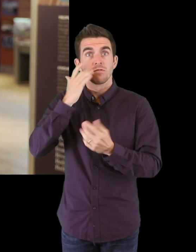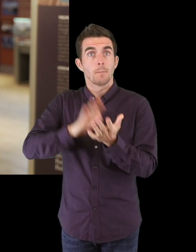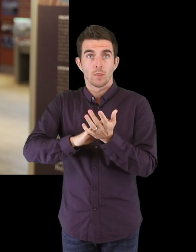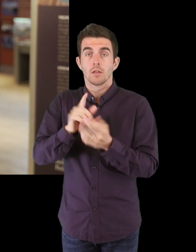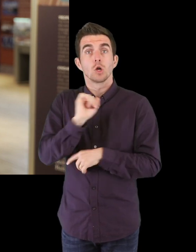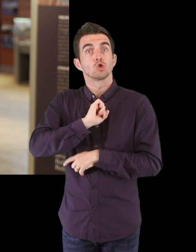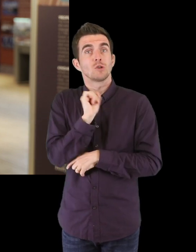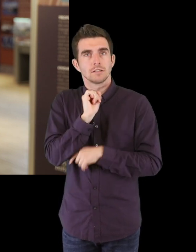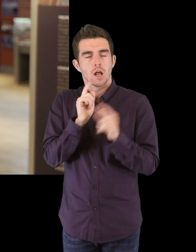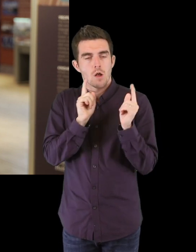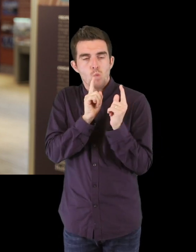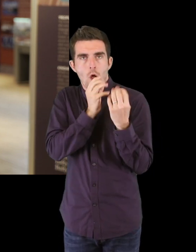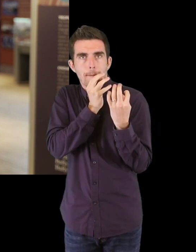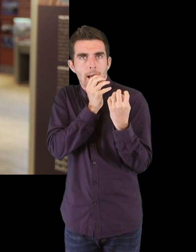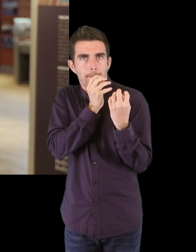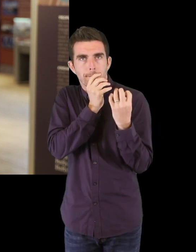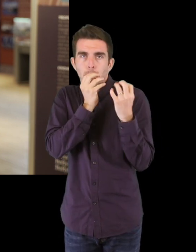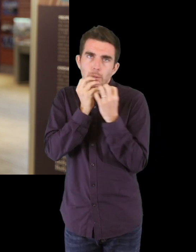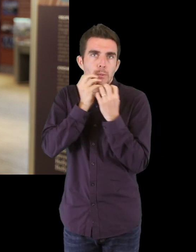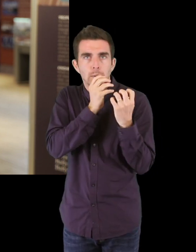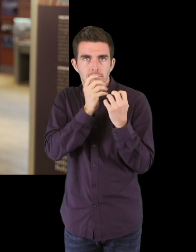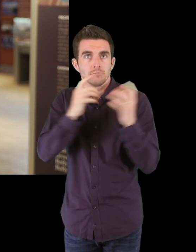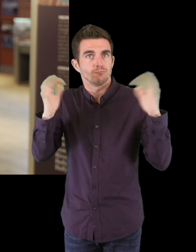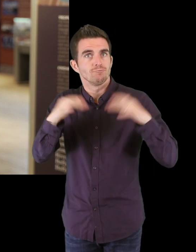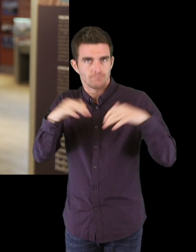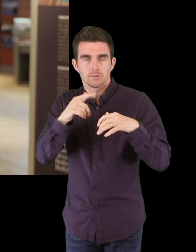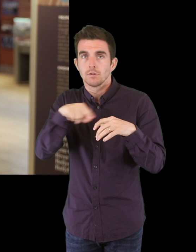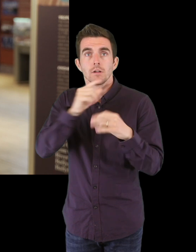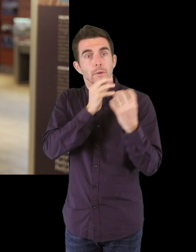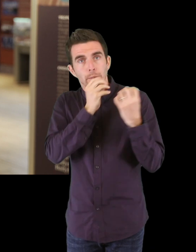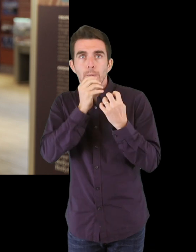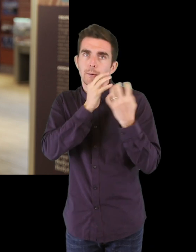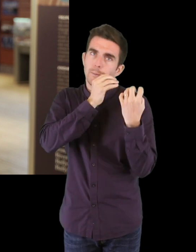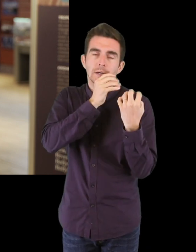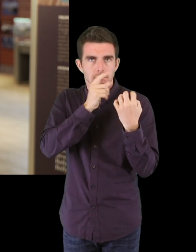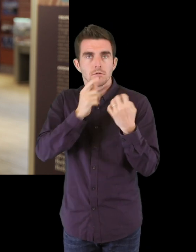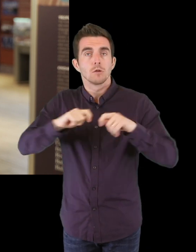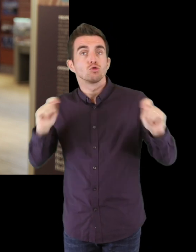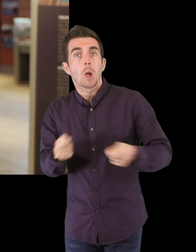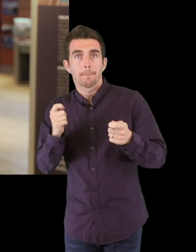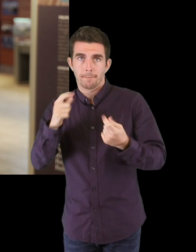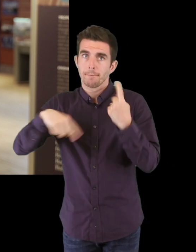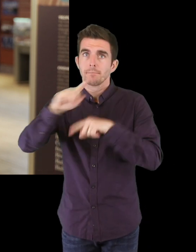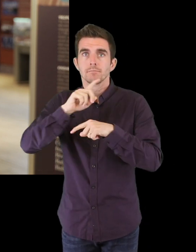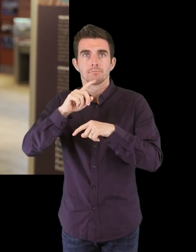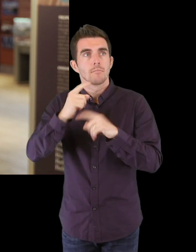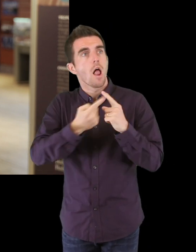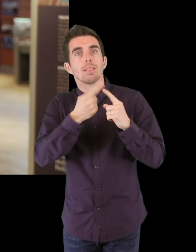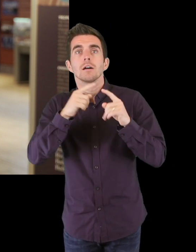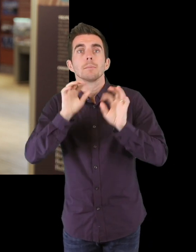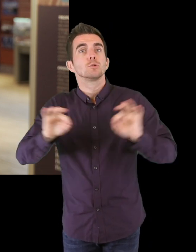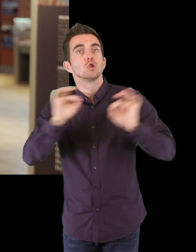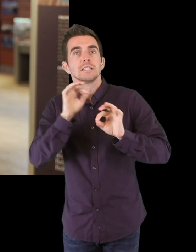provide space for the delivery of a monthly Scottish small pipe session, allowing the pipers and drummers to play alongside other folk